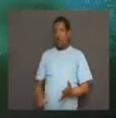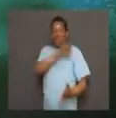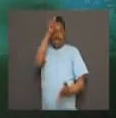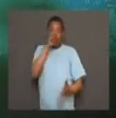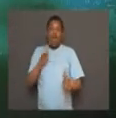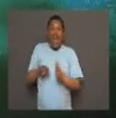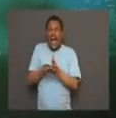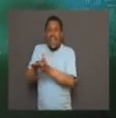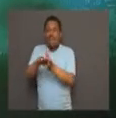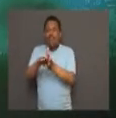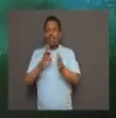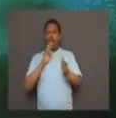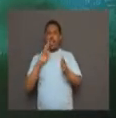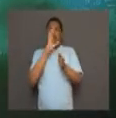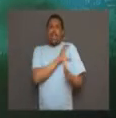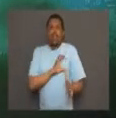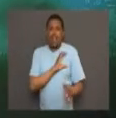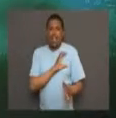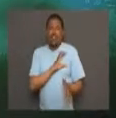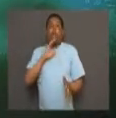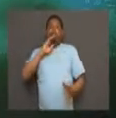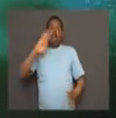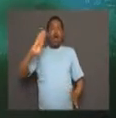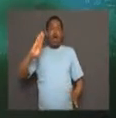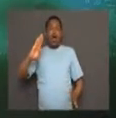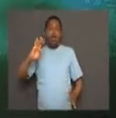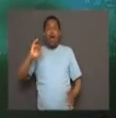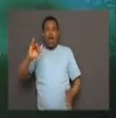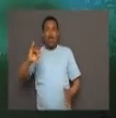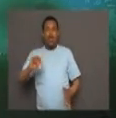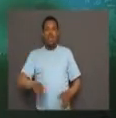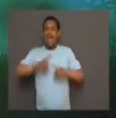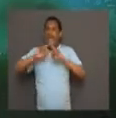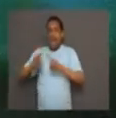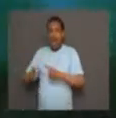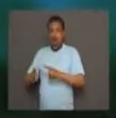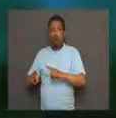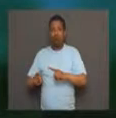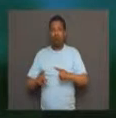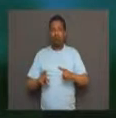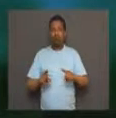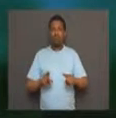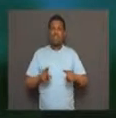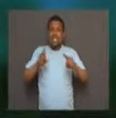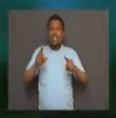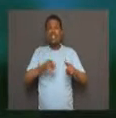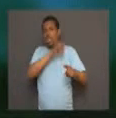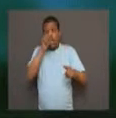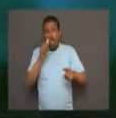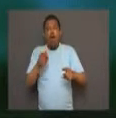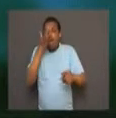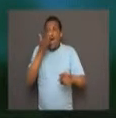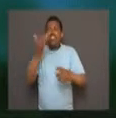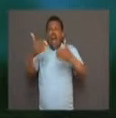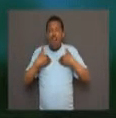Ethiopian rivers are characterized by an array of features. They often